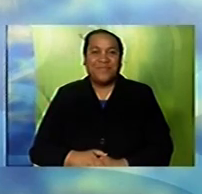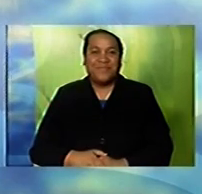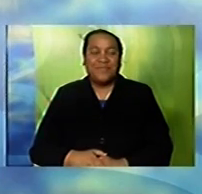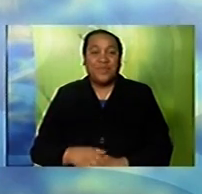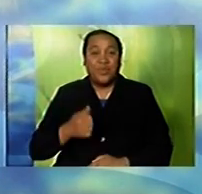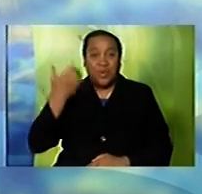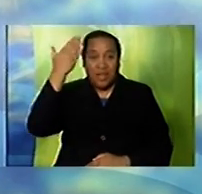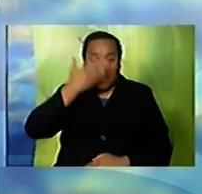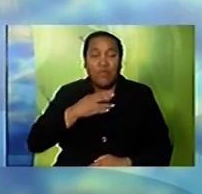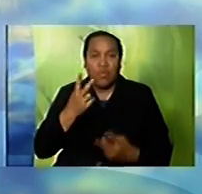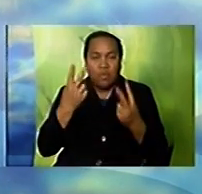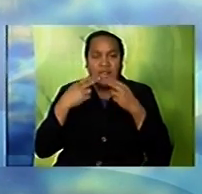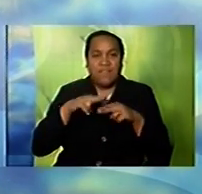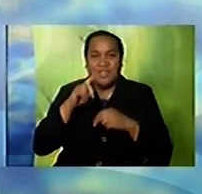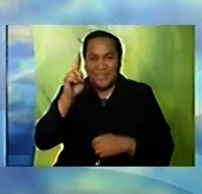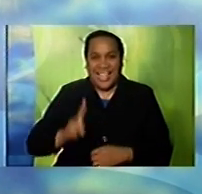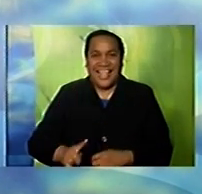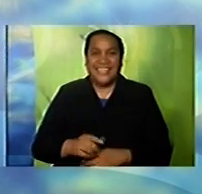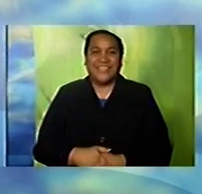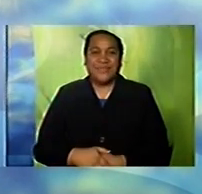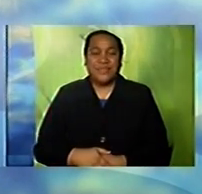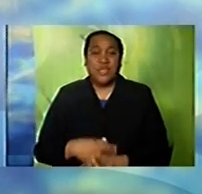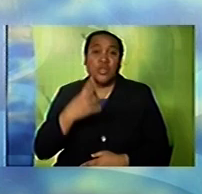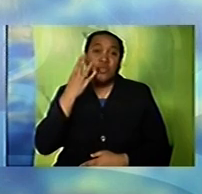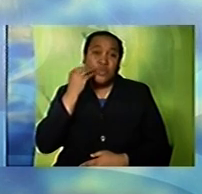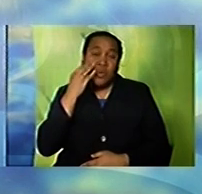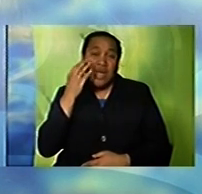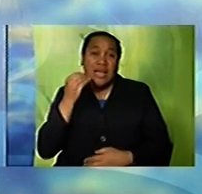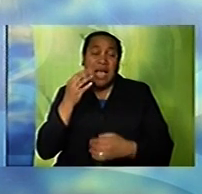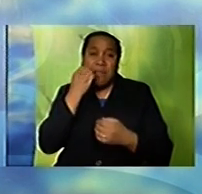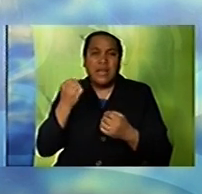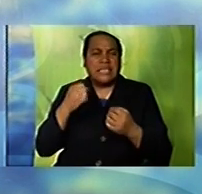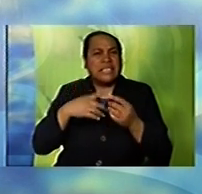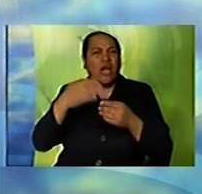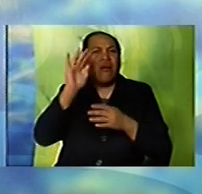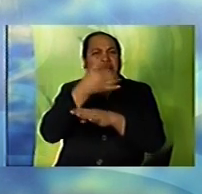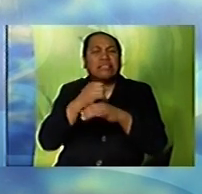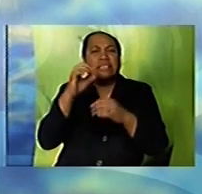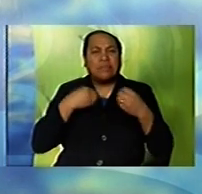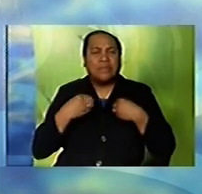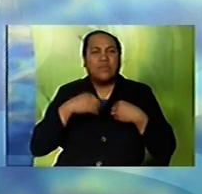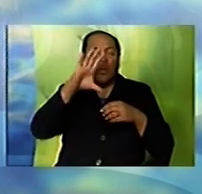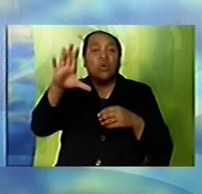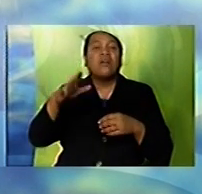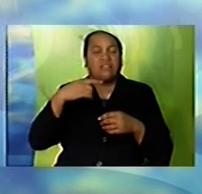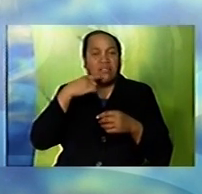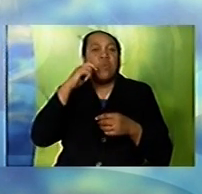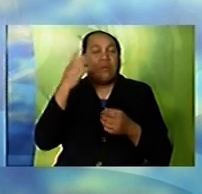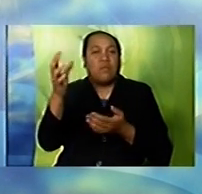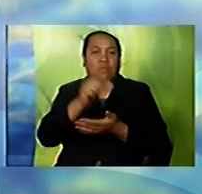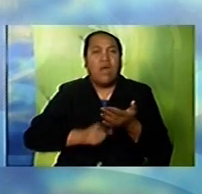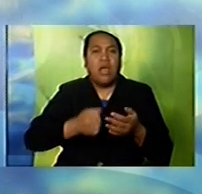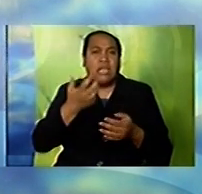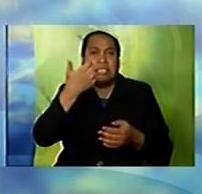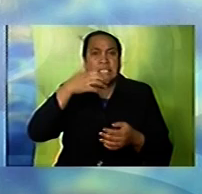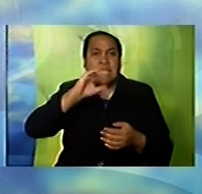Good evening, you're watching Fiji Today. Sugar buyers Tate and Lyle have committed to buying 60,000 tons of fair trade sugar from Fiji